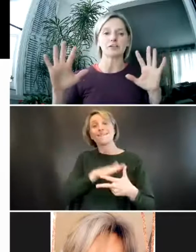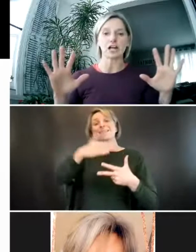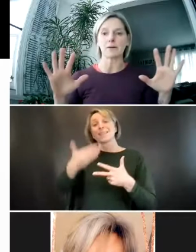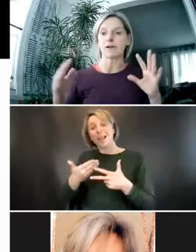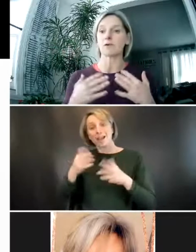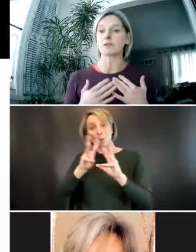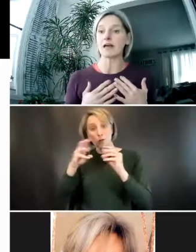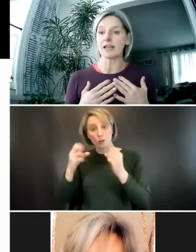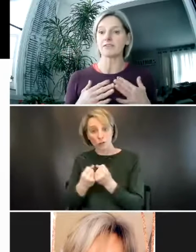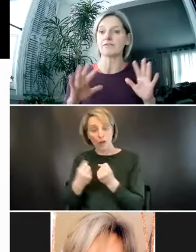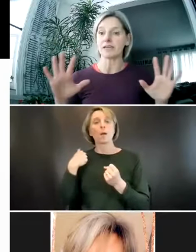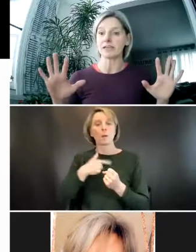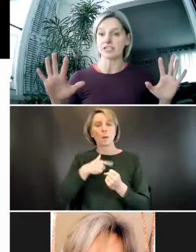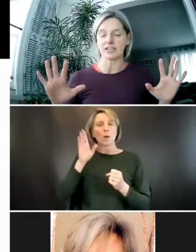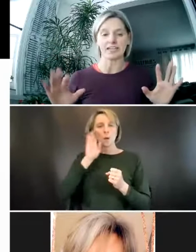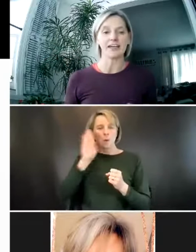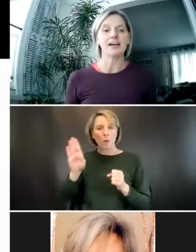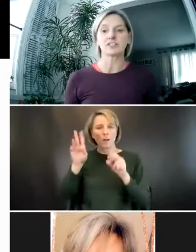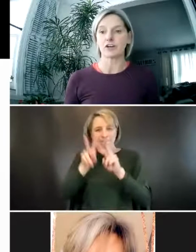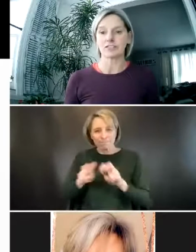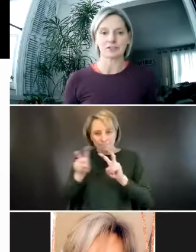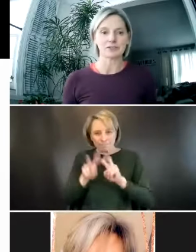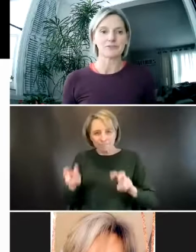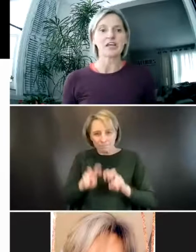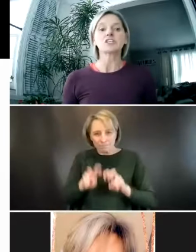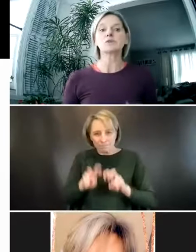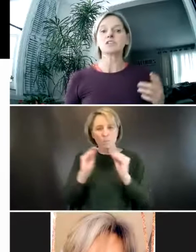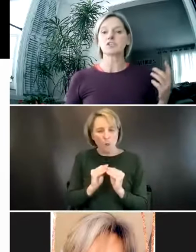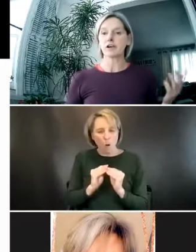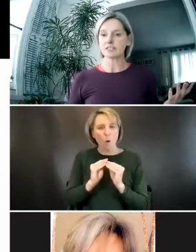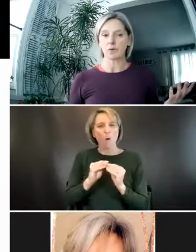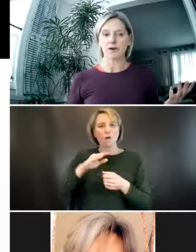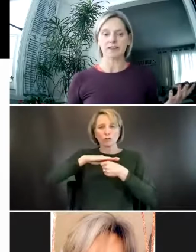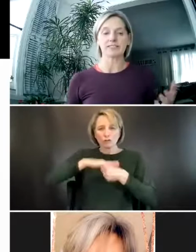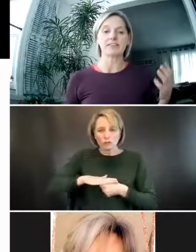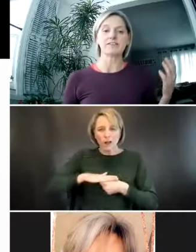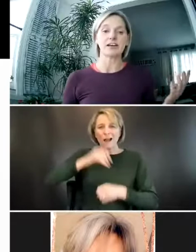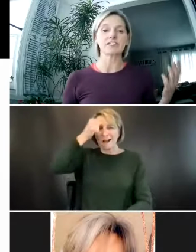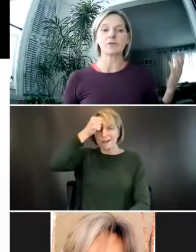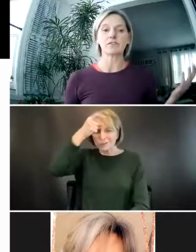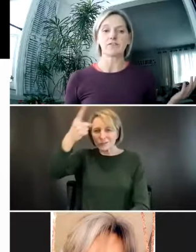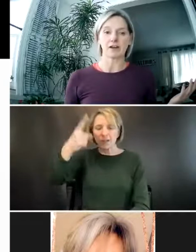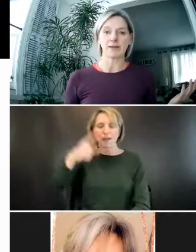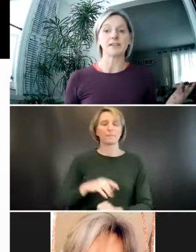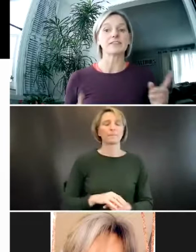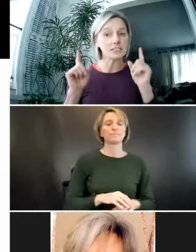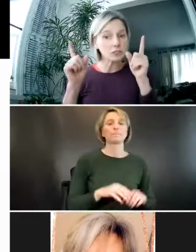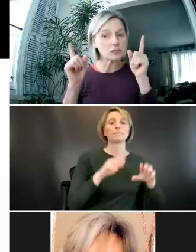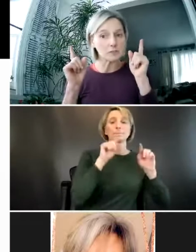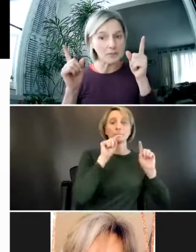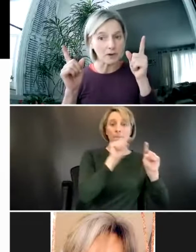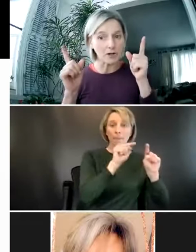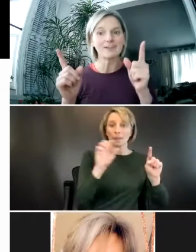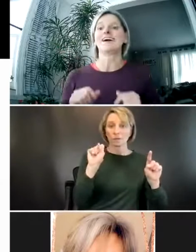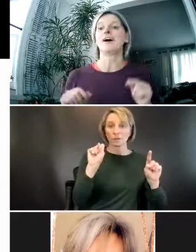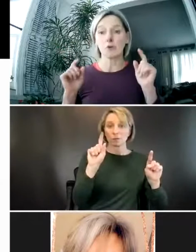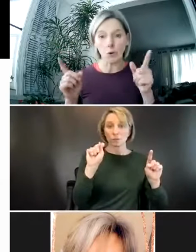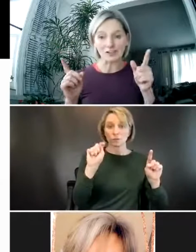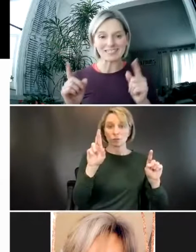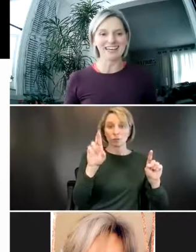even better job in our own life of managing stressors. So a stressor is an event or environment, and this includes